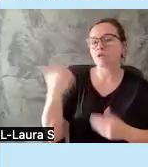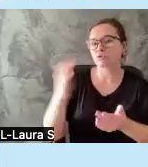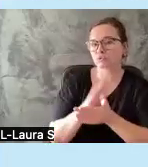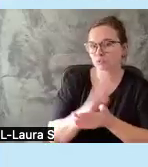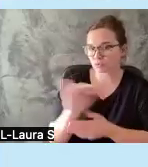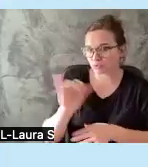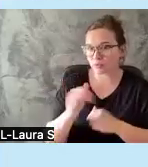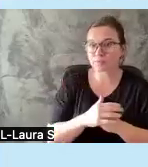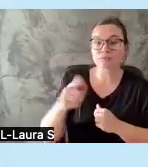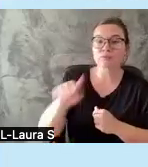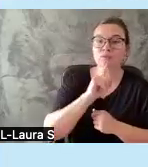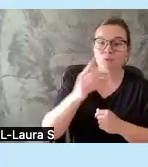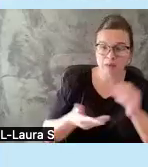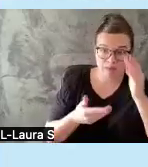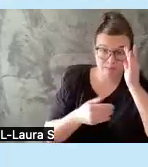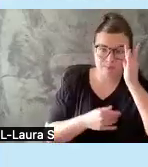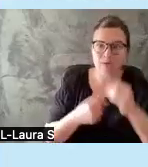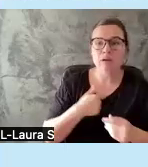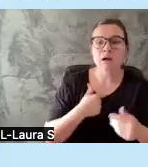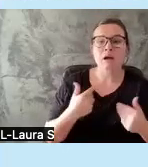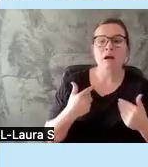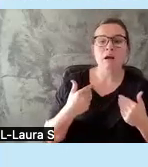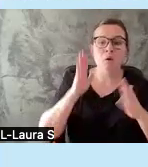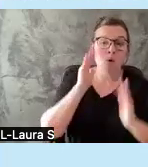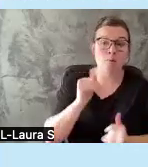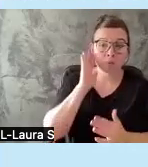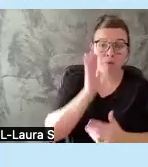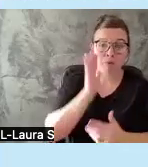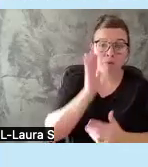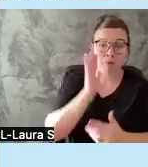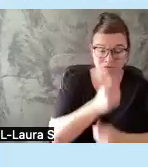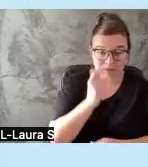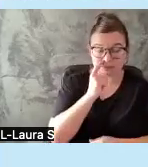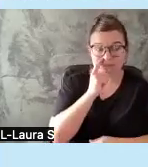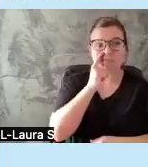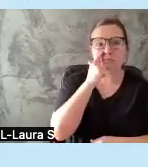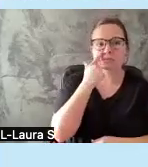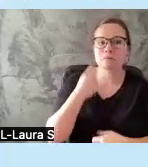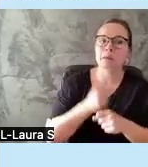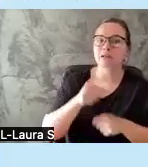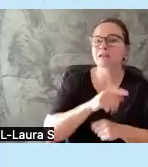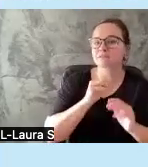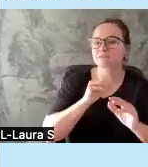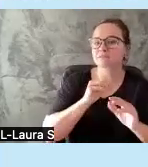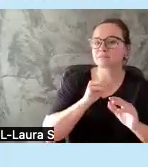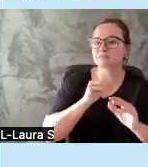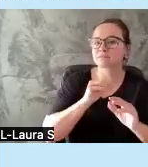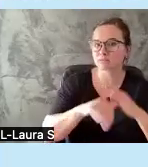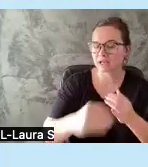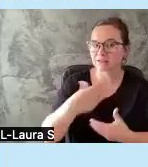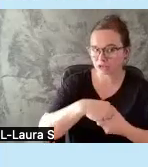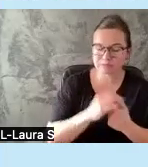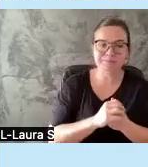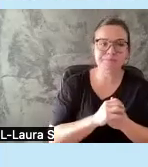very welcome. I hope this will be interesting. And I've tried to make this really accessible and engaging. So we're talking